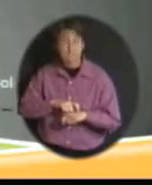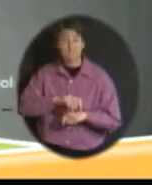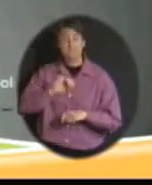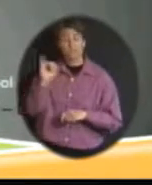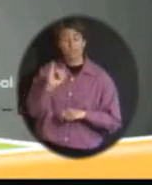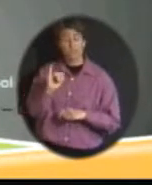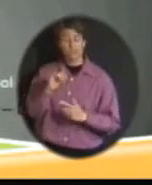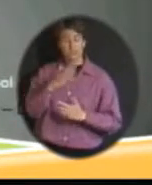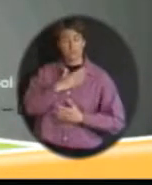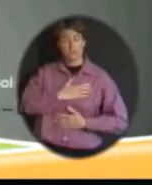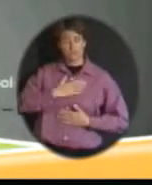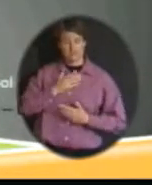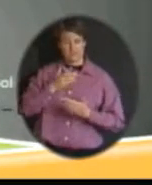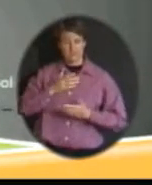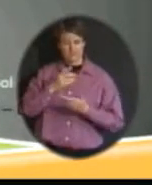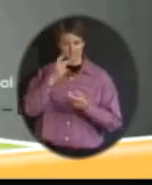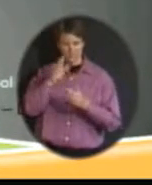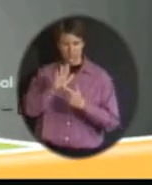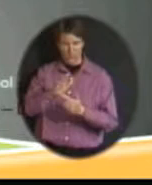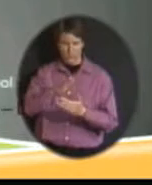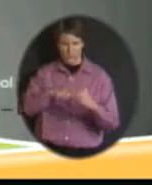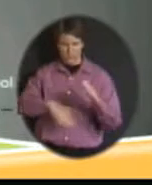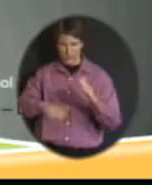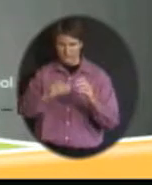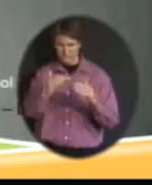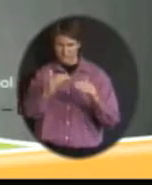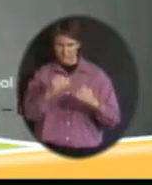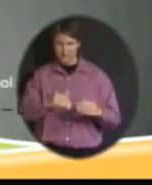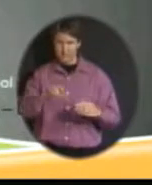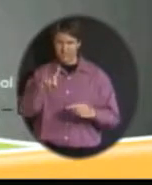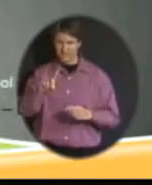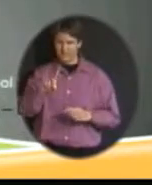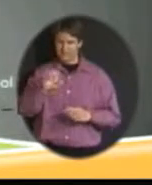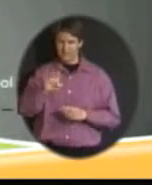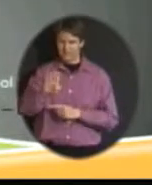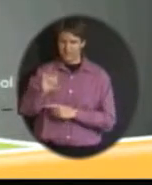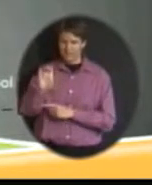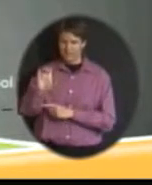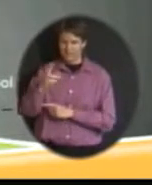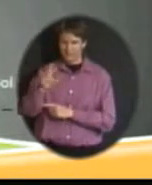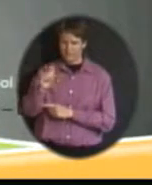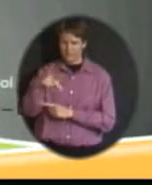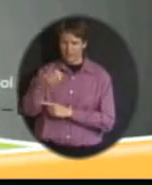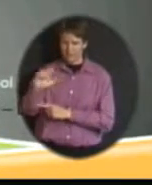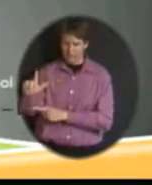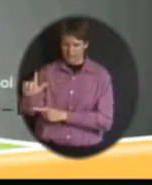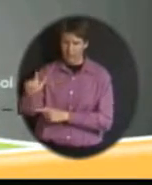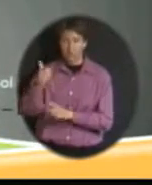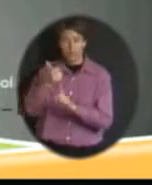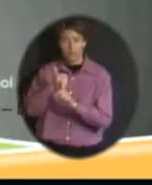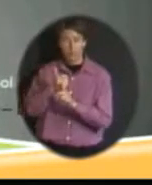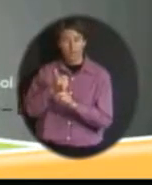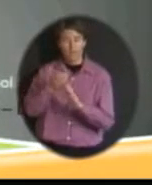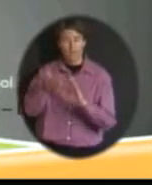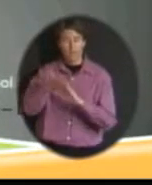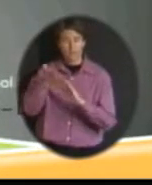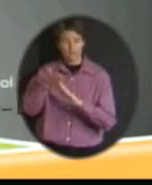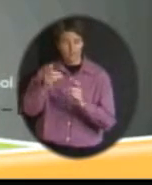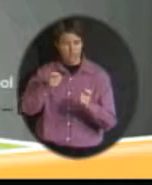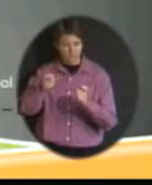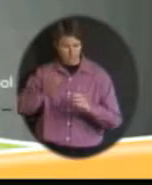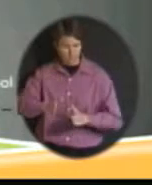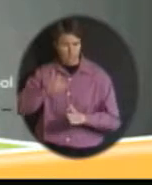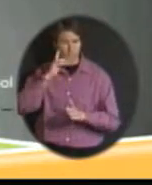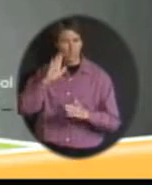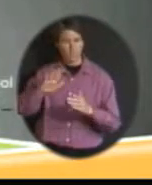indicate at the bottom of that screen, it indicates that Deb Chappell is the facilitator and administrator of our entire summer school